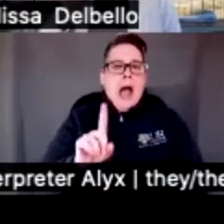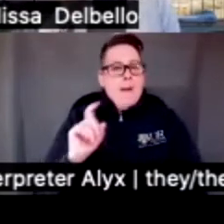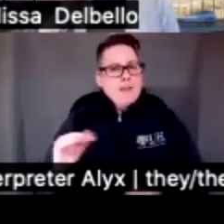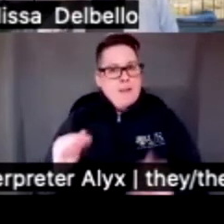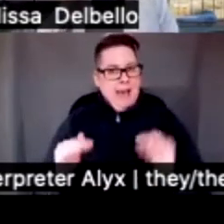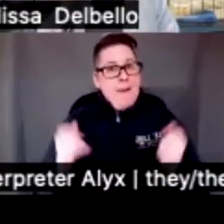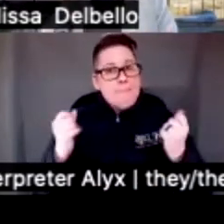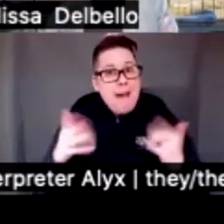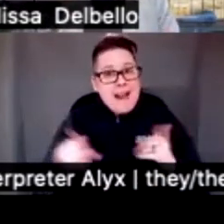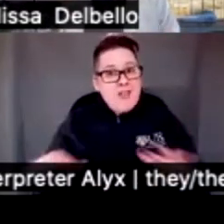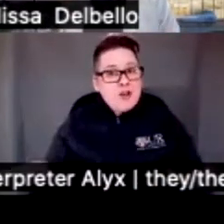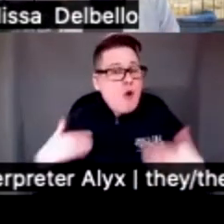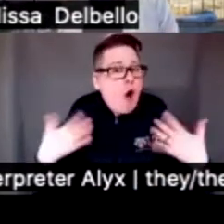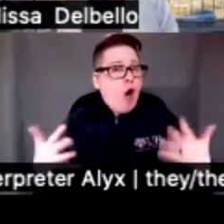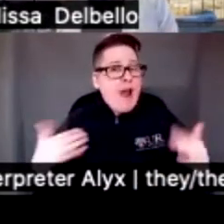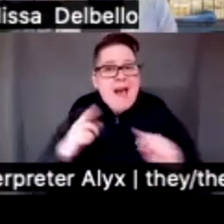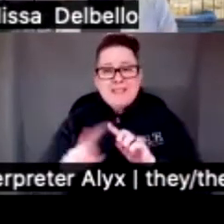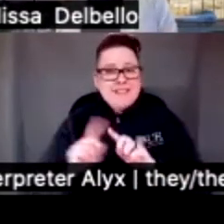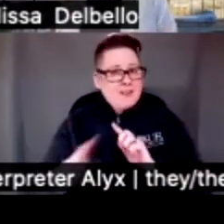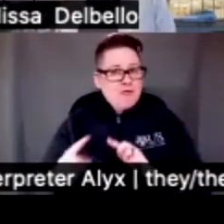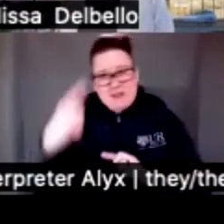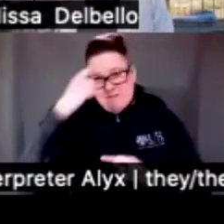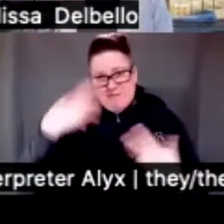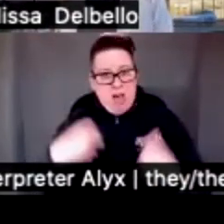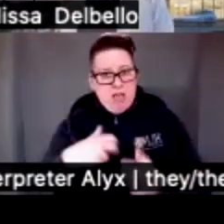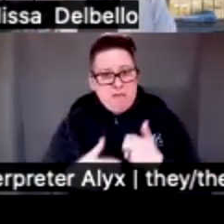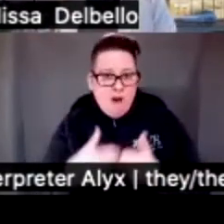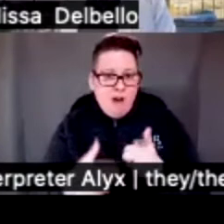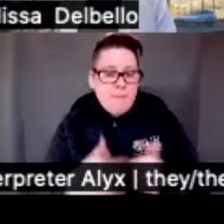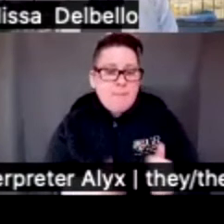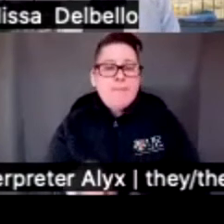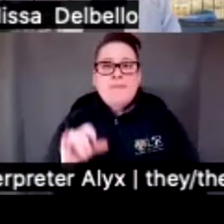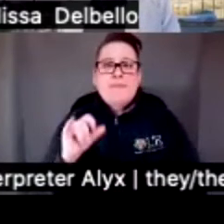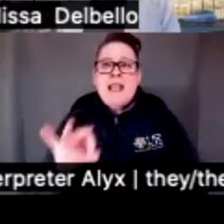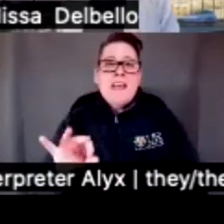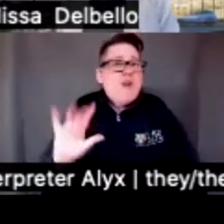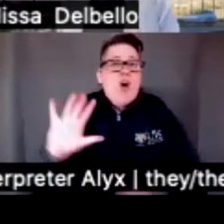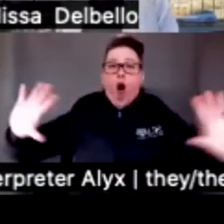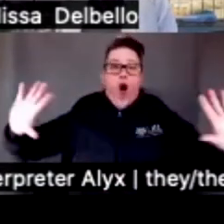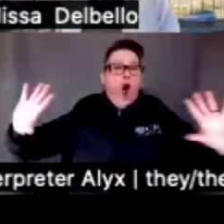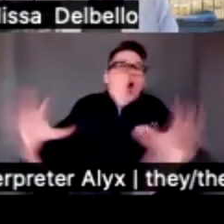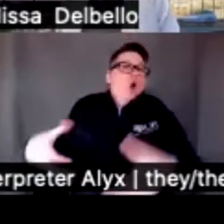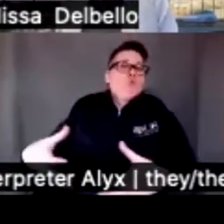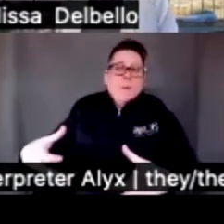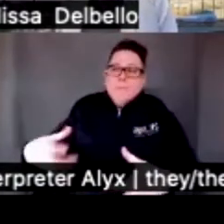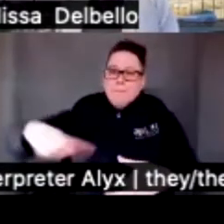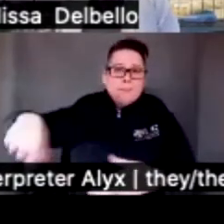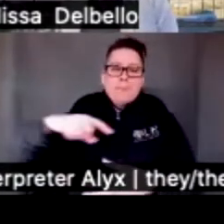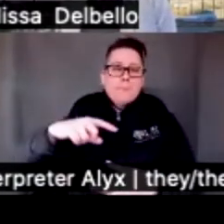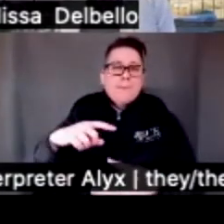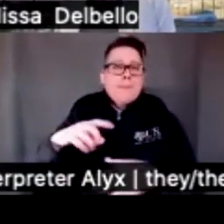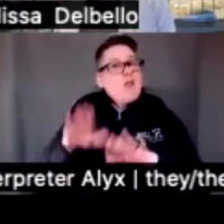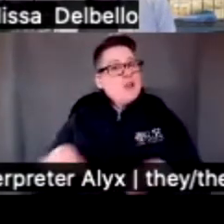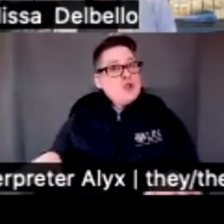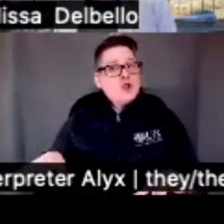kids already have different types of psychopathology. So if you get a group that has of offspring that has